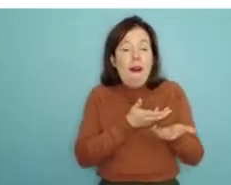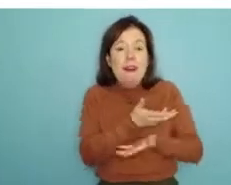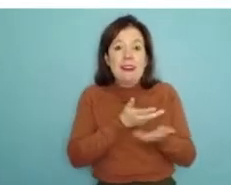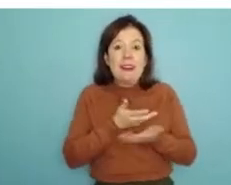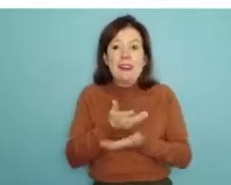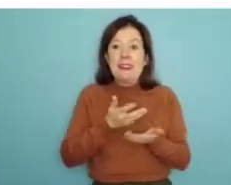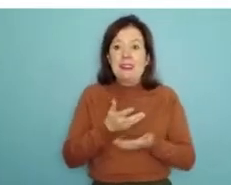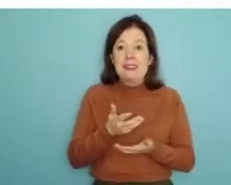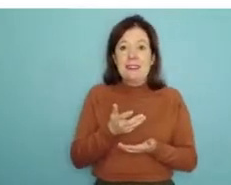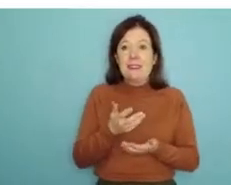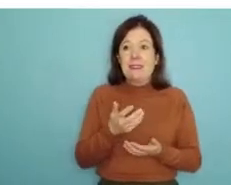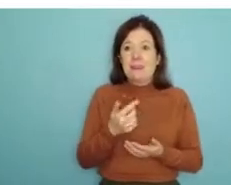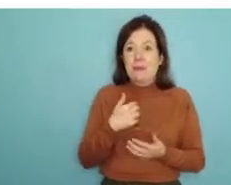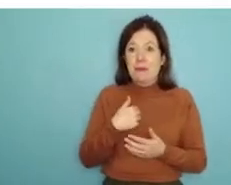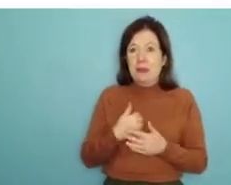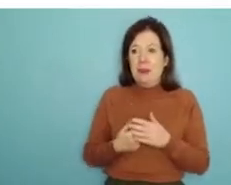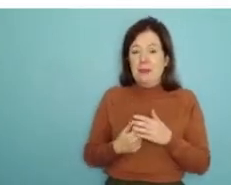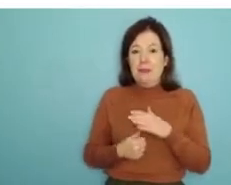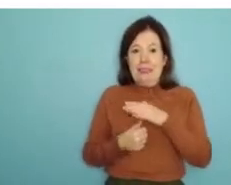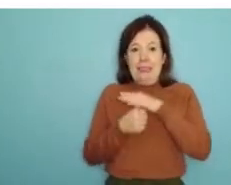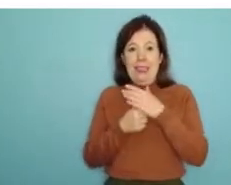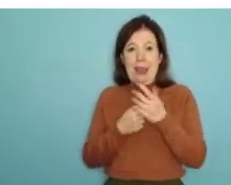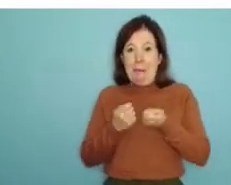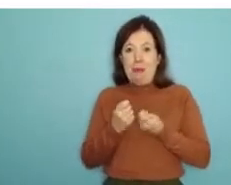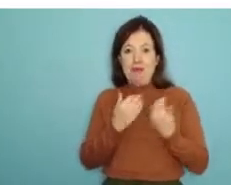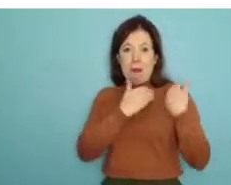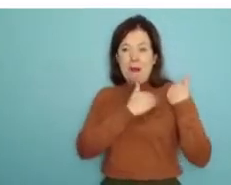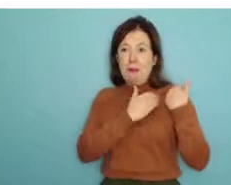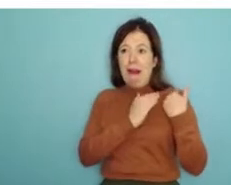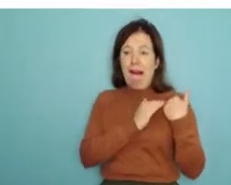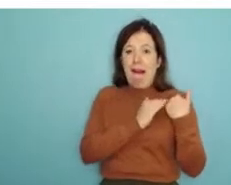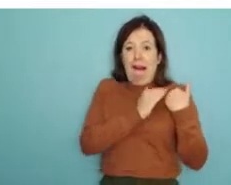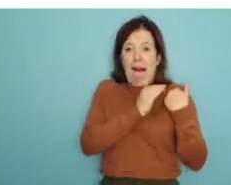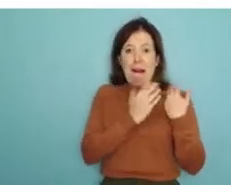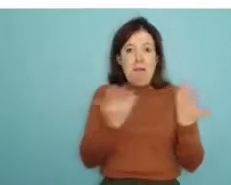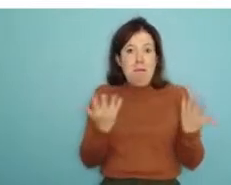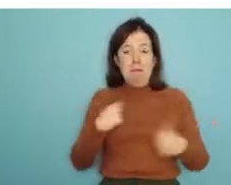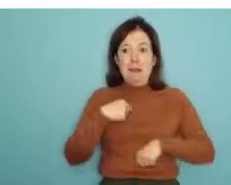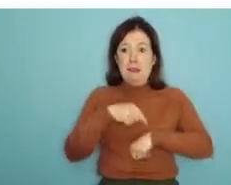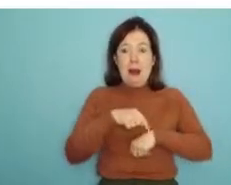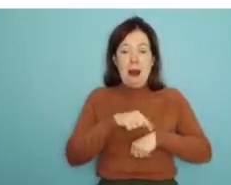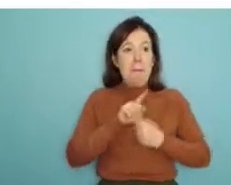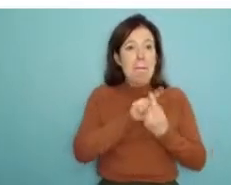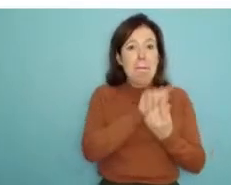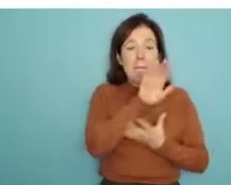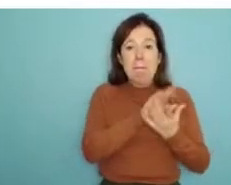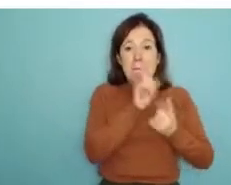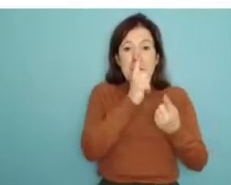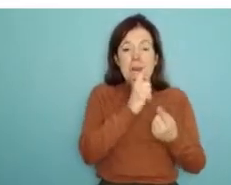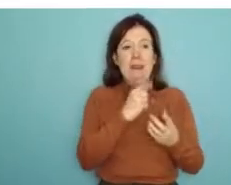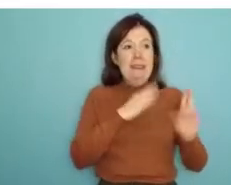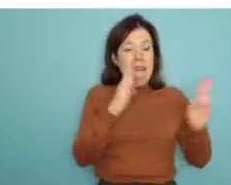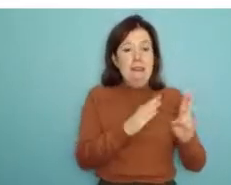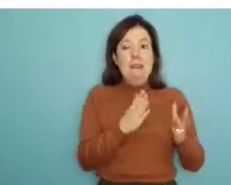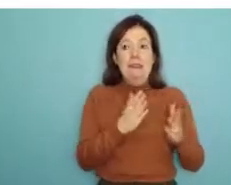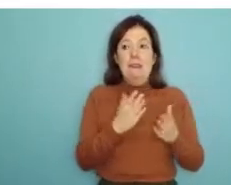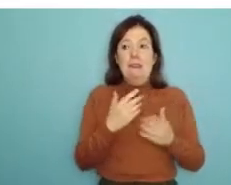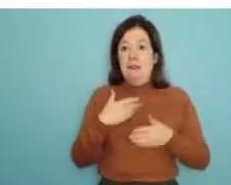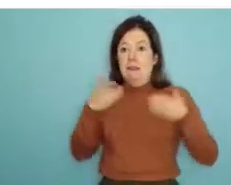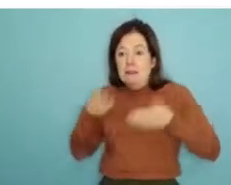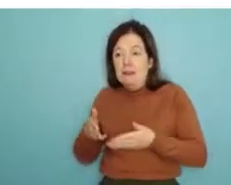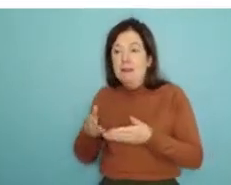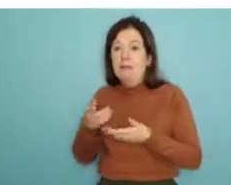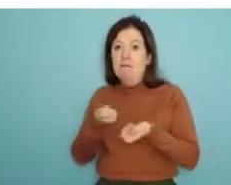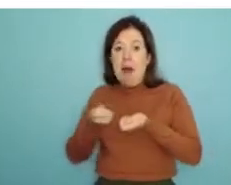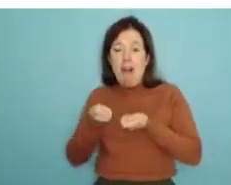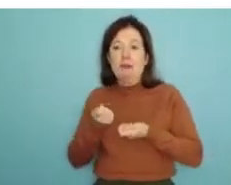to take on more senior management responsibilities. And so that's been a huge thing to adjust to. And I think the challenge has been about how you